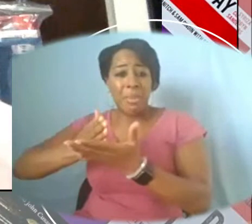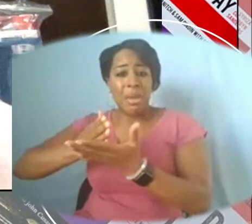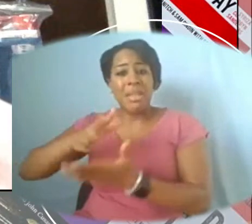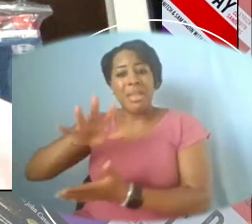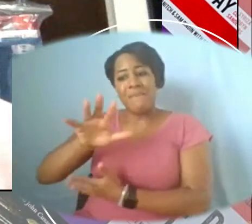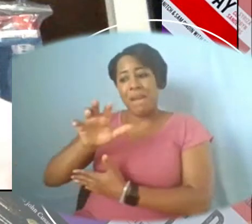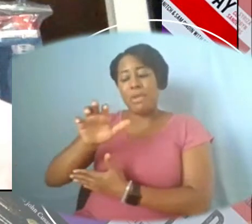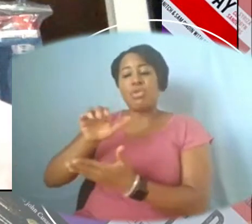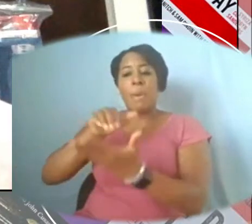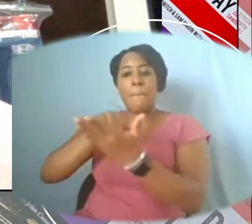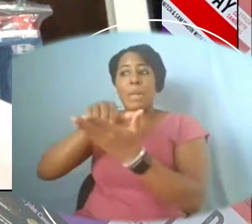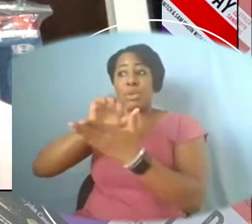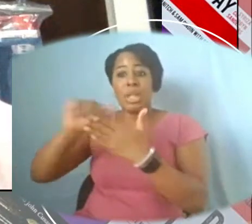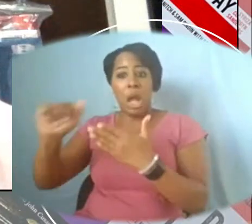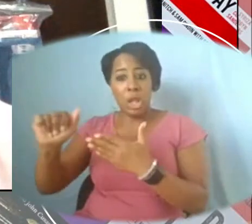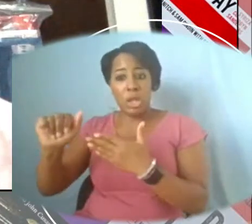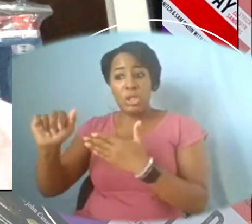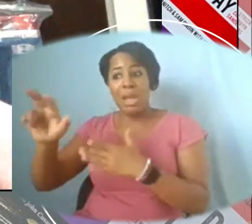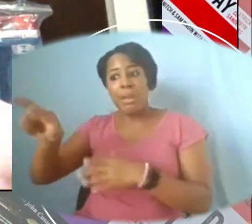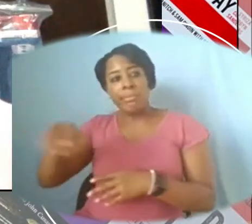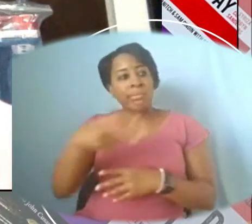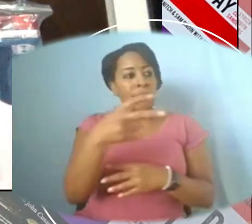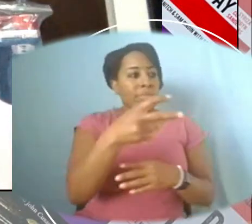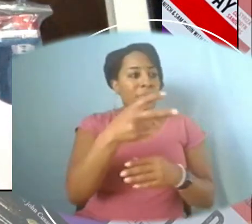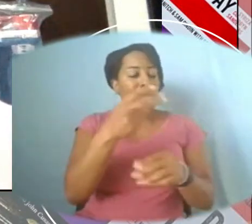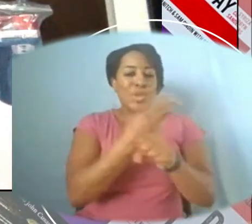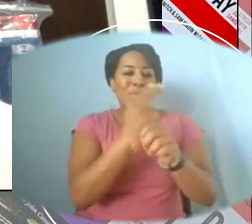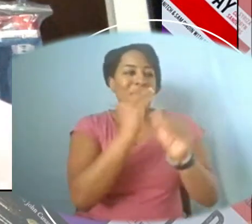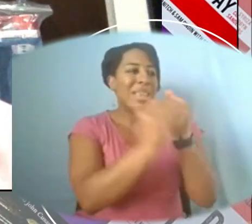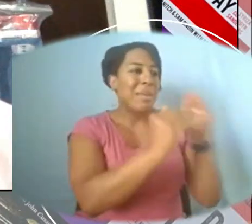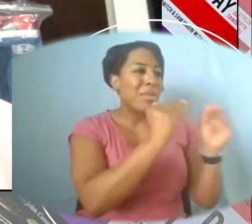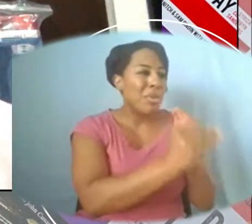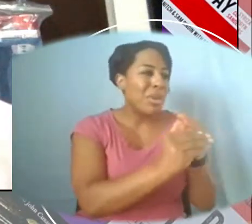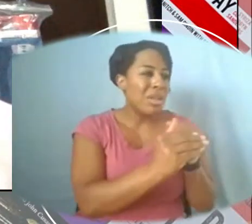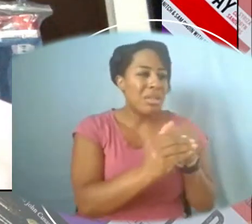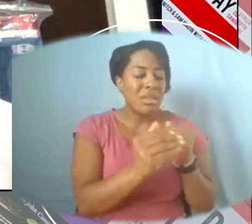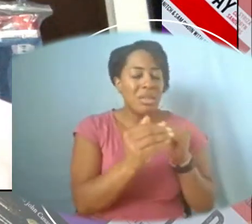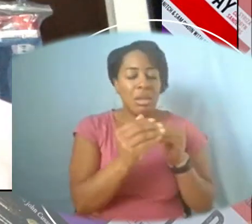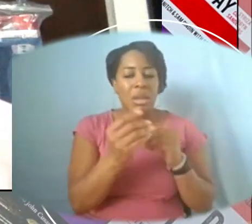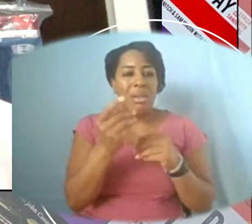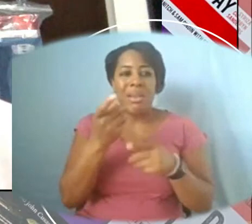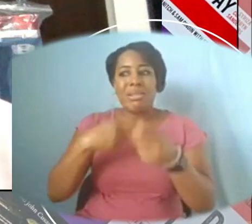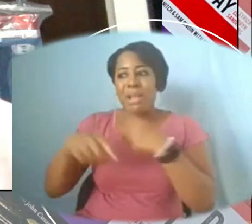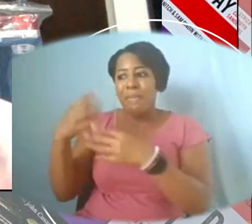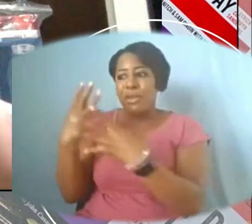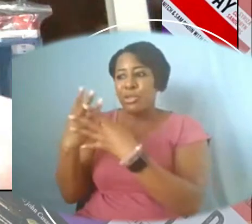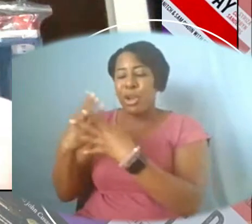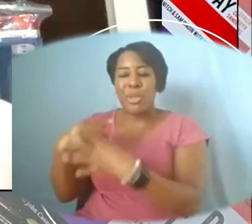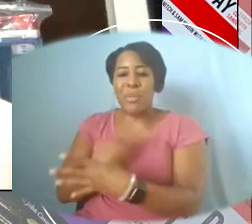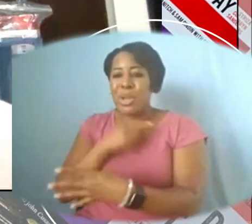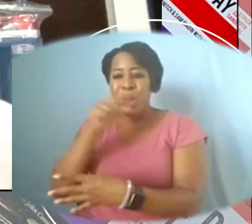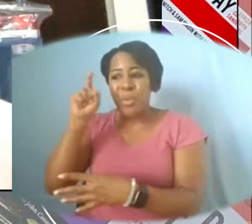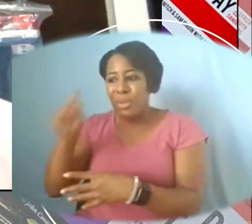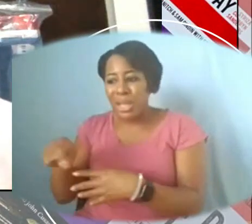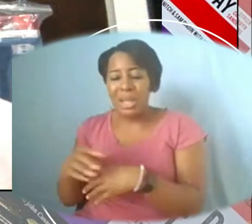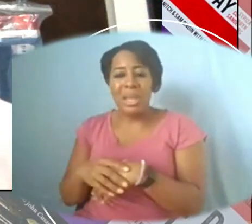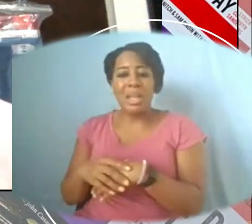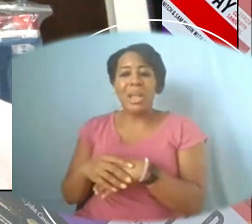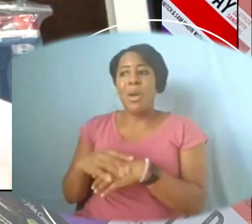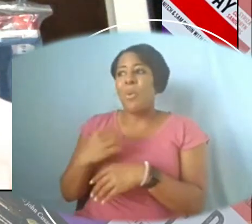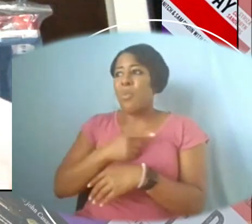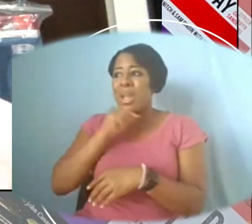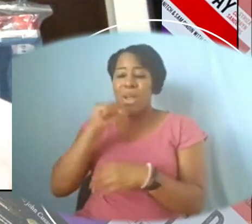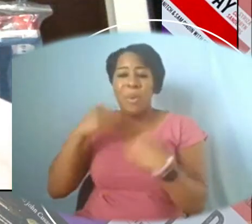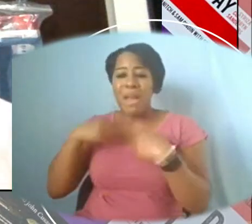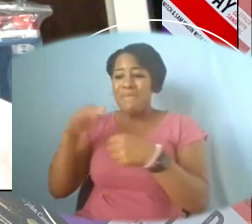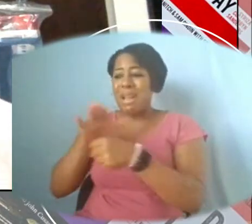million and actually get that to go to communities, not a jail that we don't need and don't have the people to fill up, and we don't need to be adding people to fill